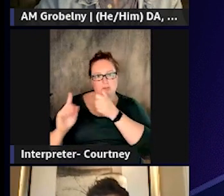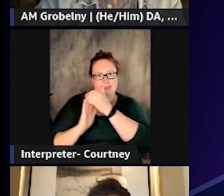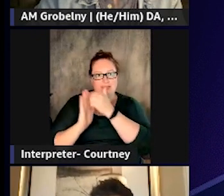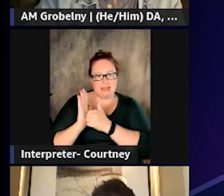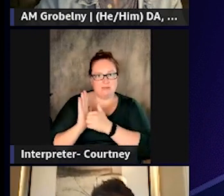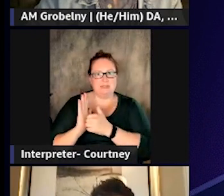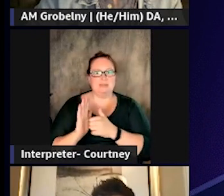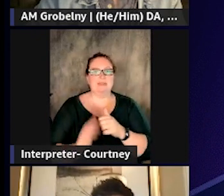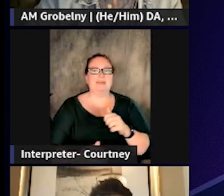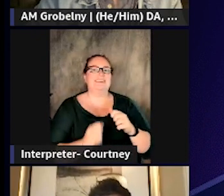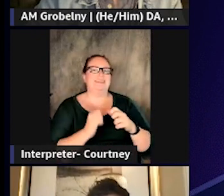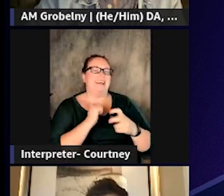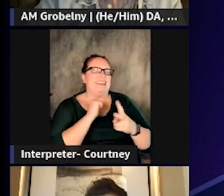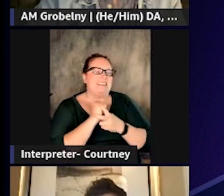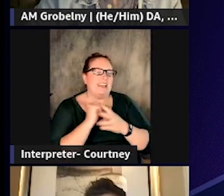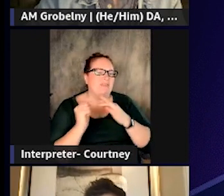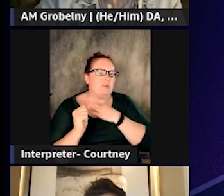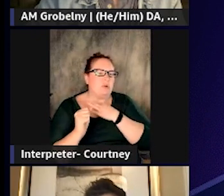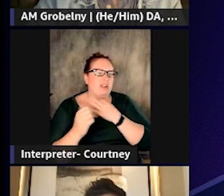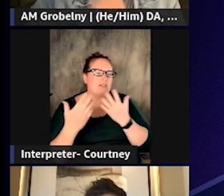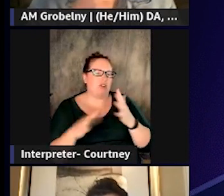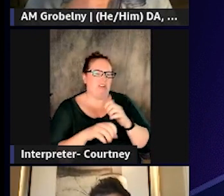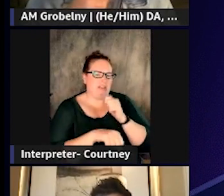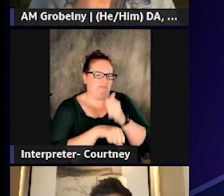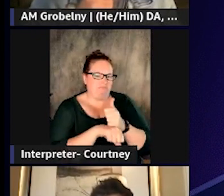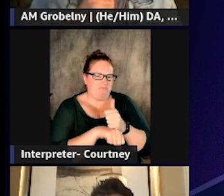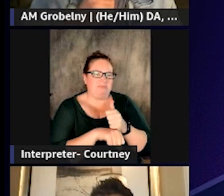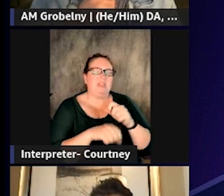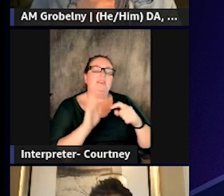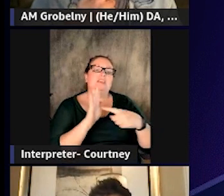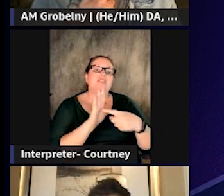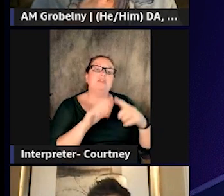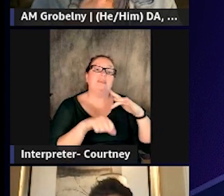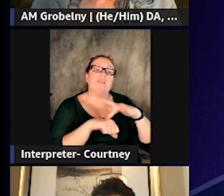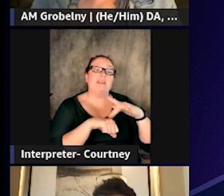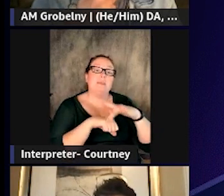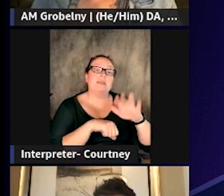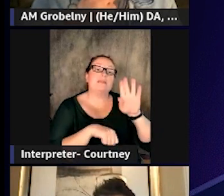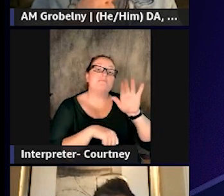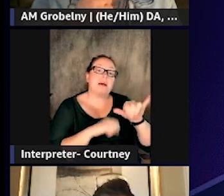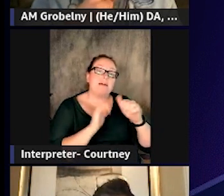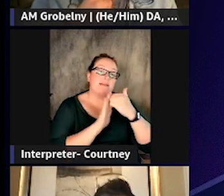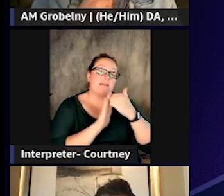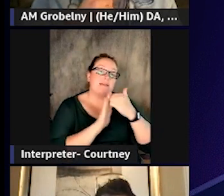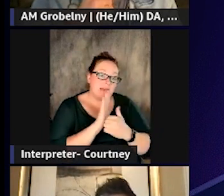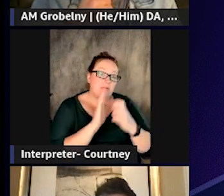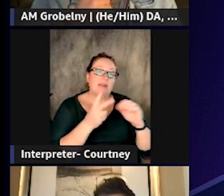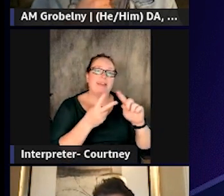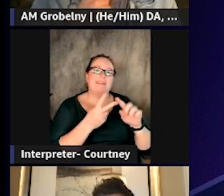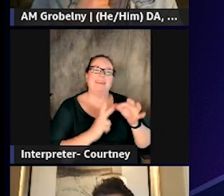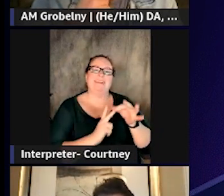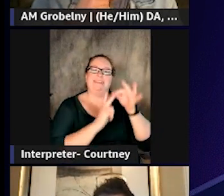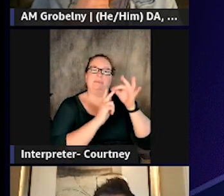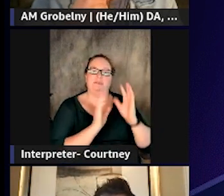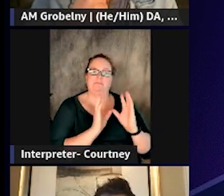query that I've already constructed that shows availability by the account and an exception message.